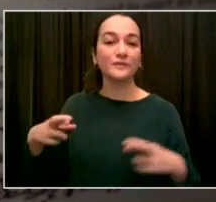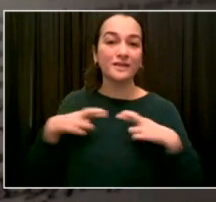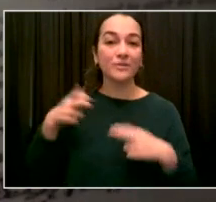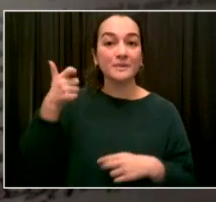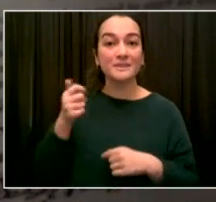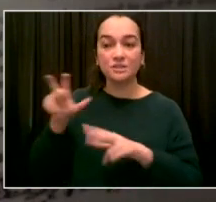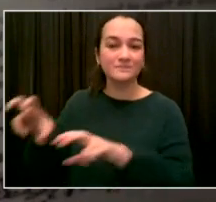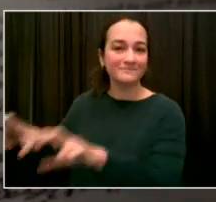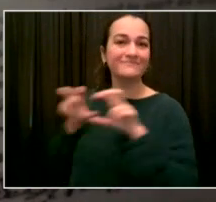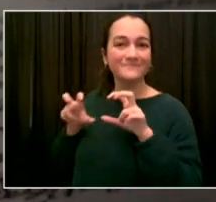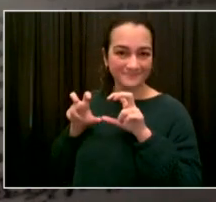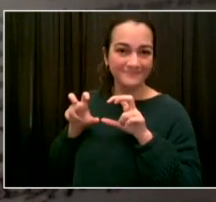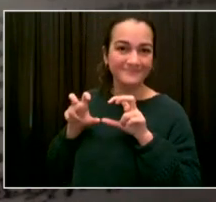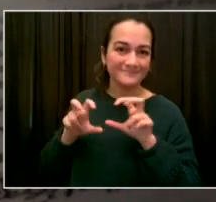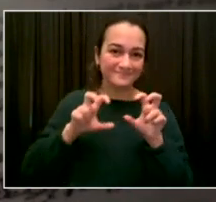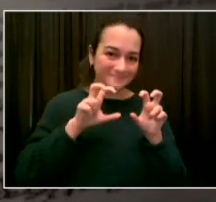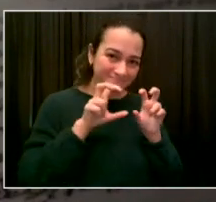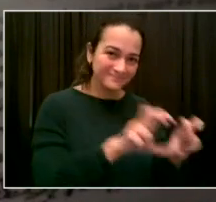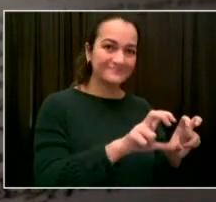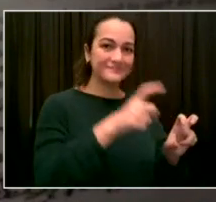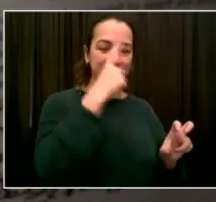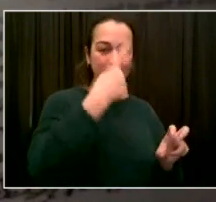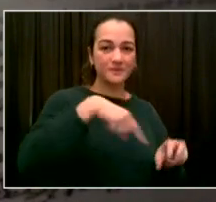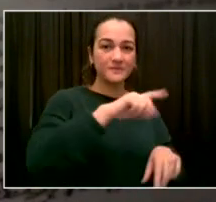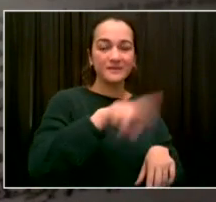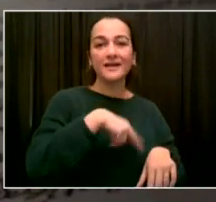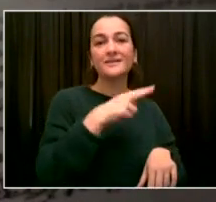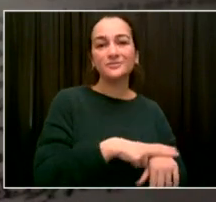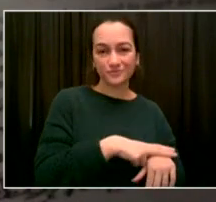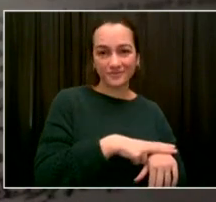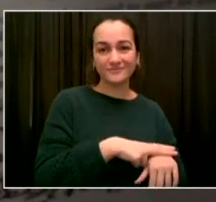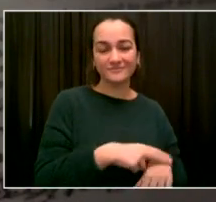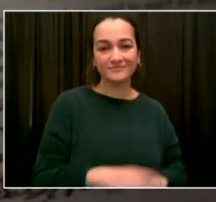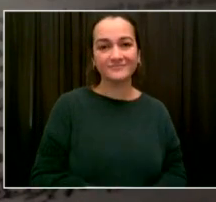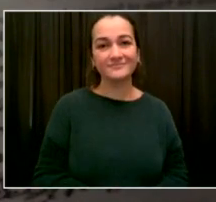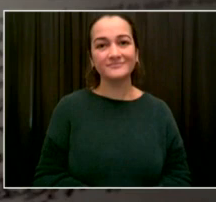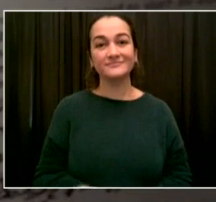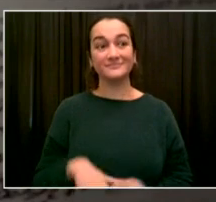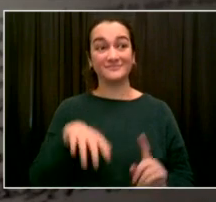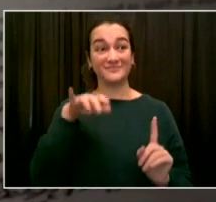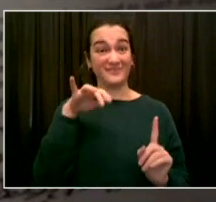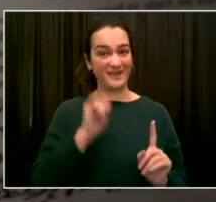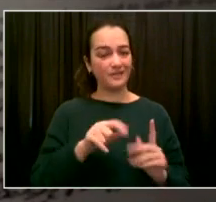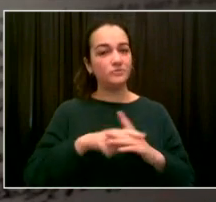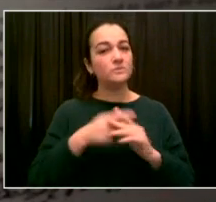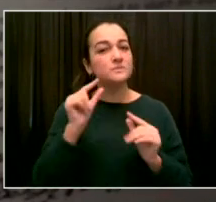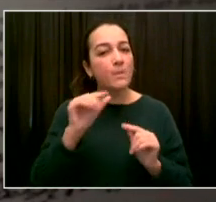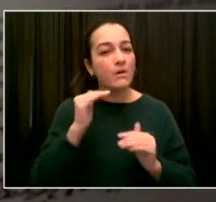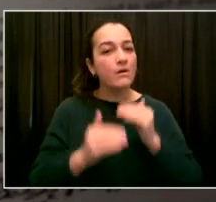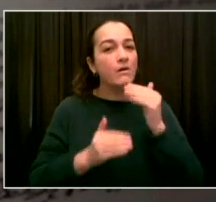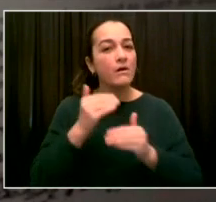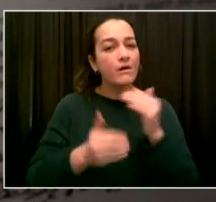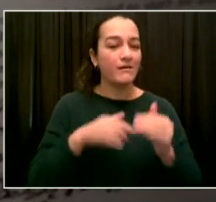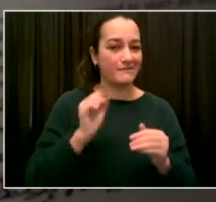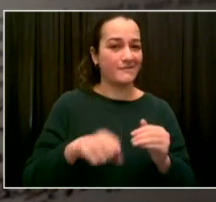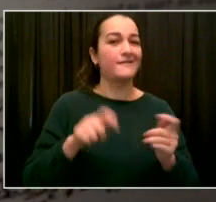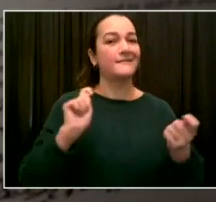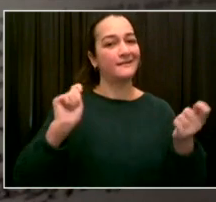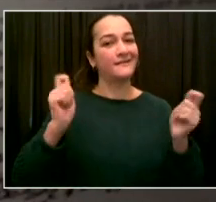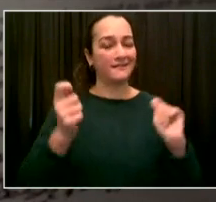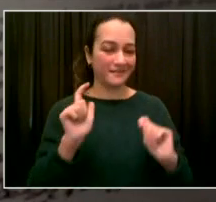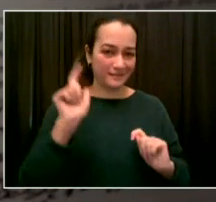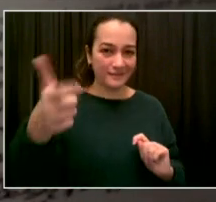in communities, groups like We Act, New York Communities for Change, the 350 groups in New York, on and on and on, have worked